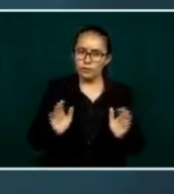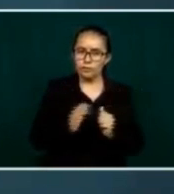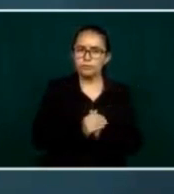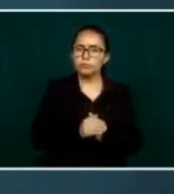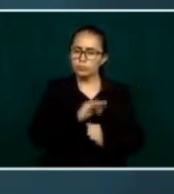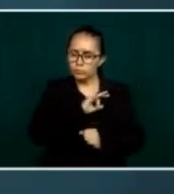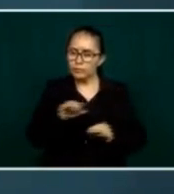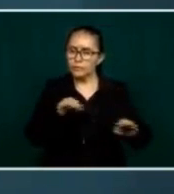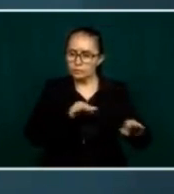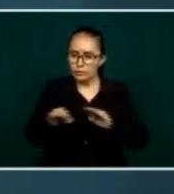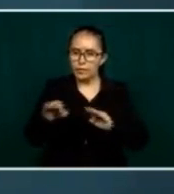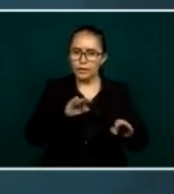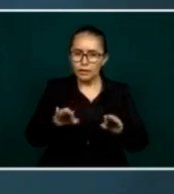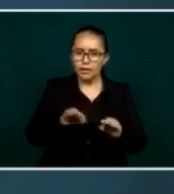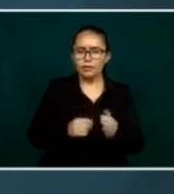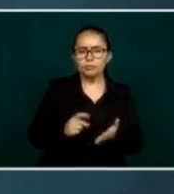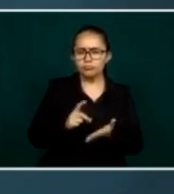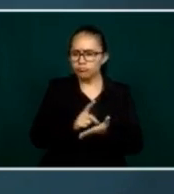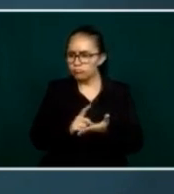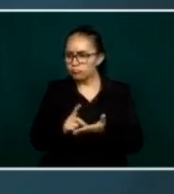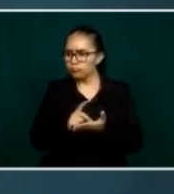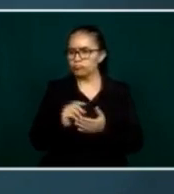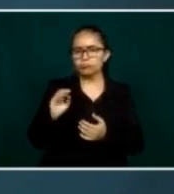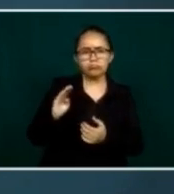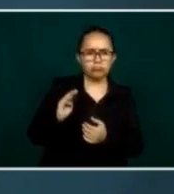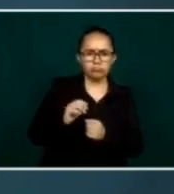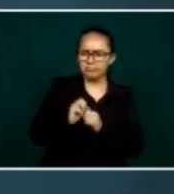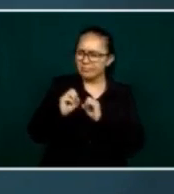especially drugs used to